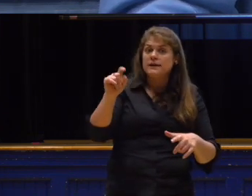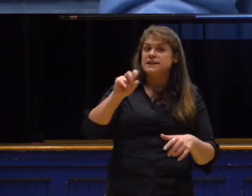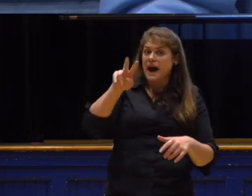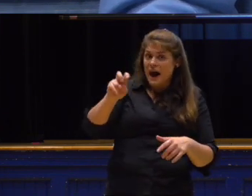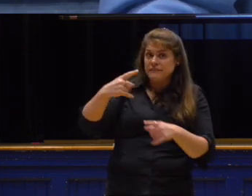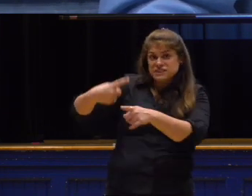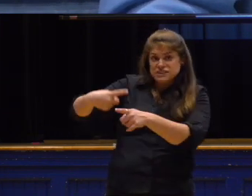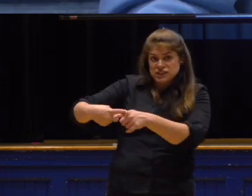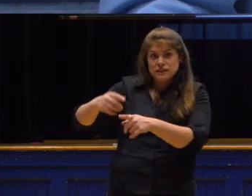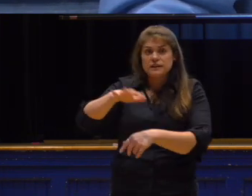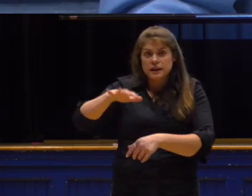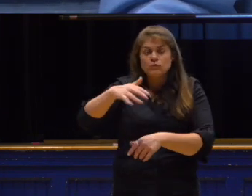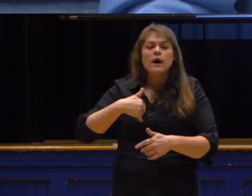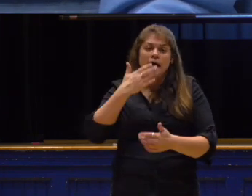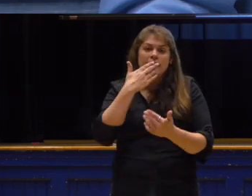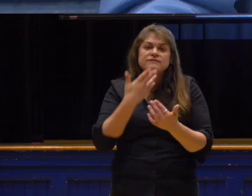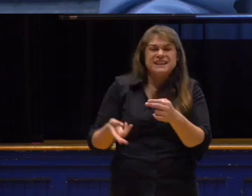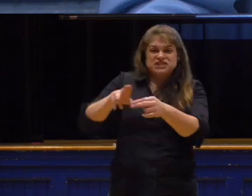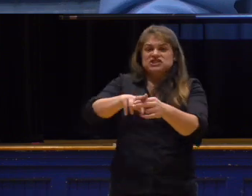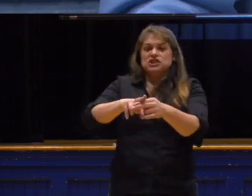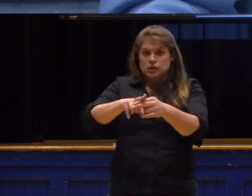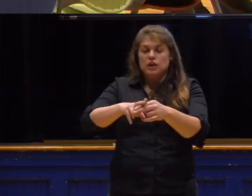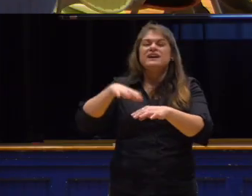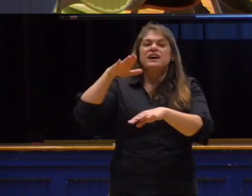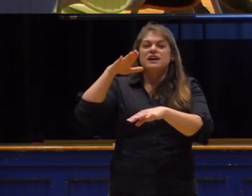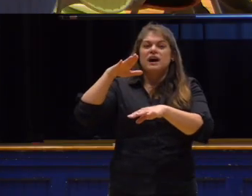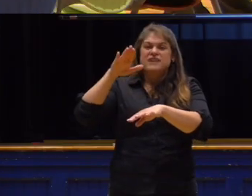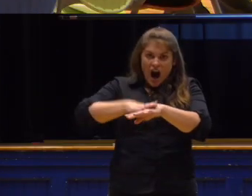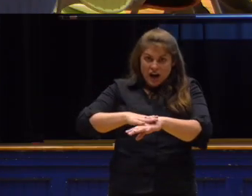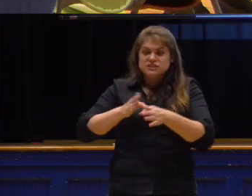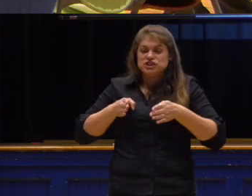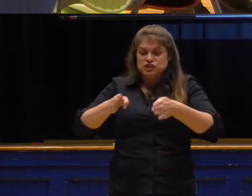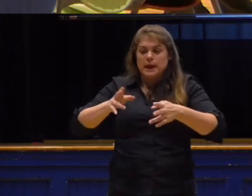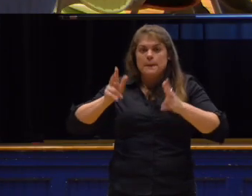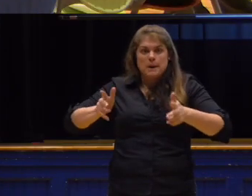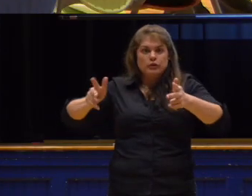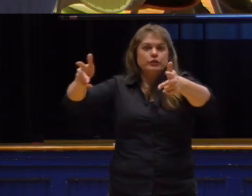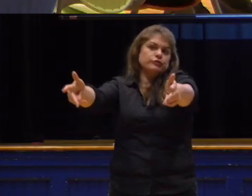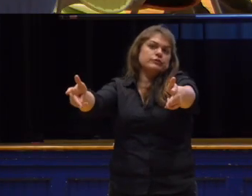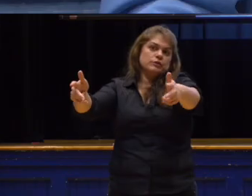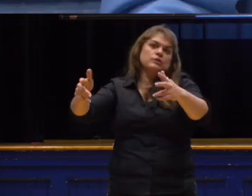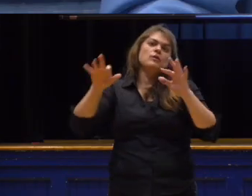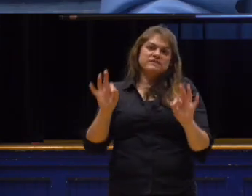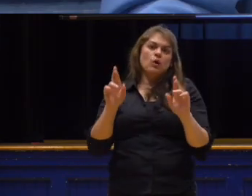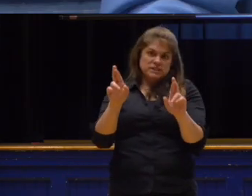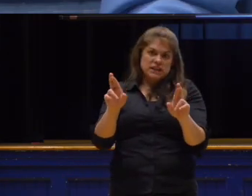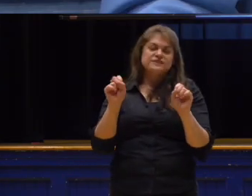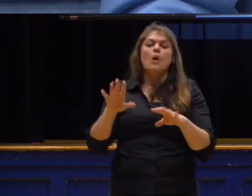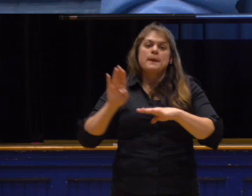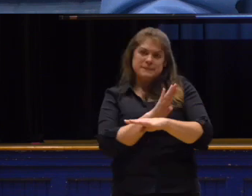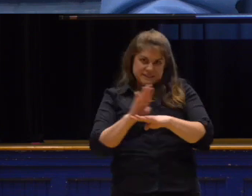Avenue sections, there's going to be a pretty good addition of a lot of on-street parking in those areas as well.